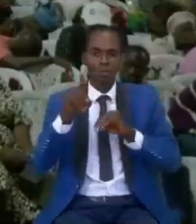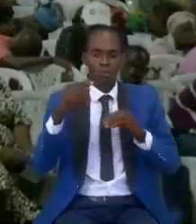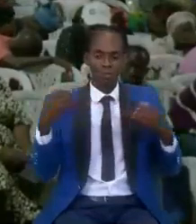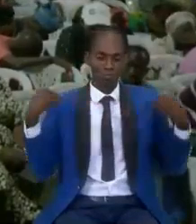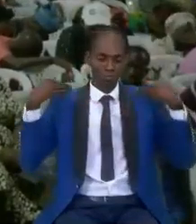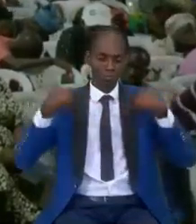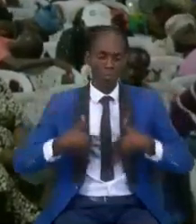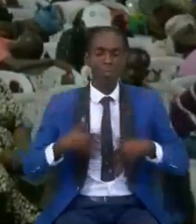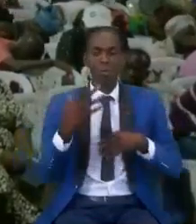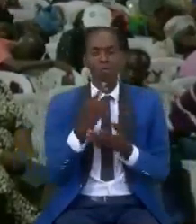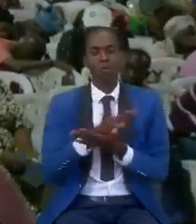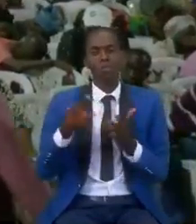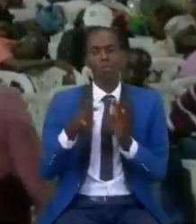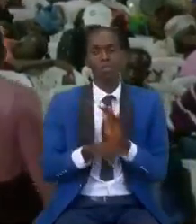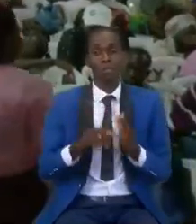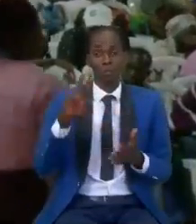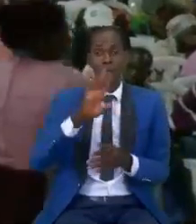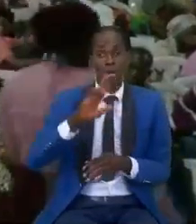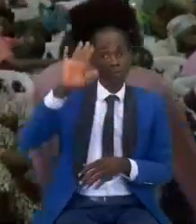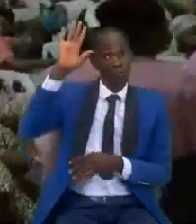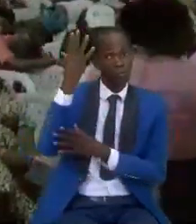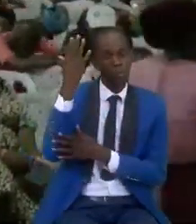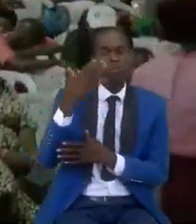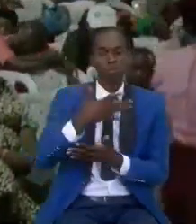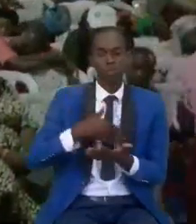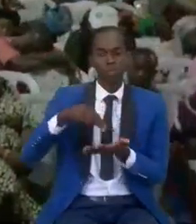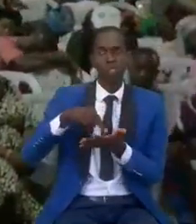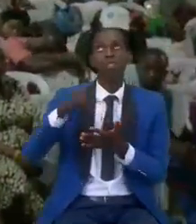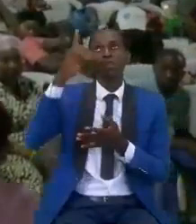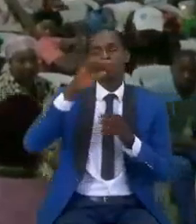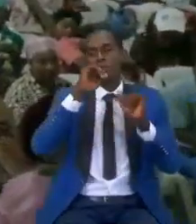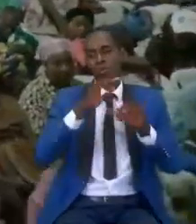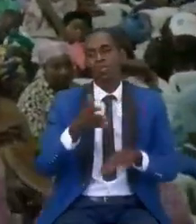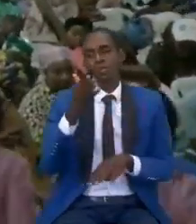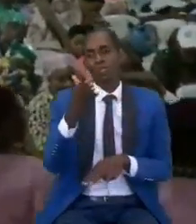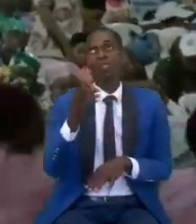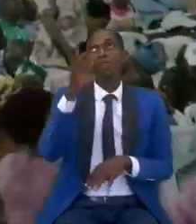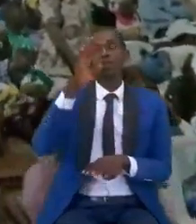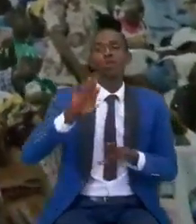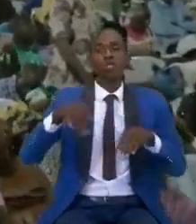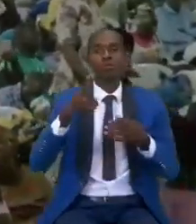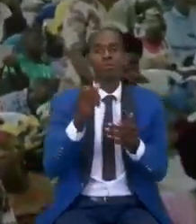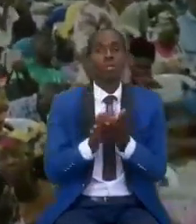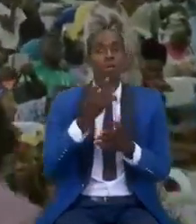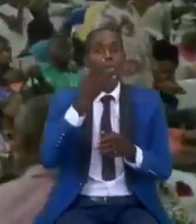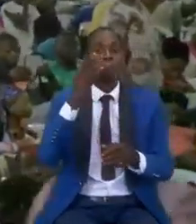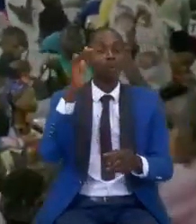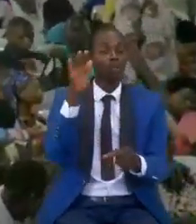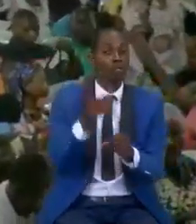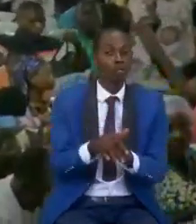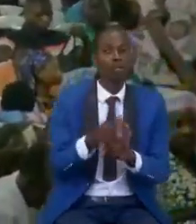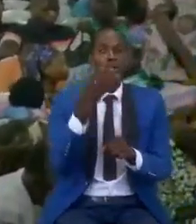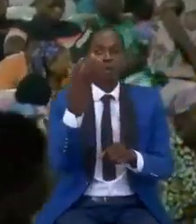And the Lord give you assurance and reassurance of your salvation in Jesus' name. While you are standing